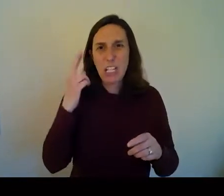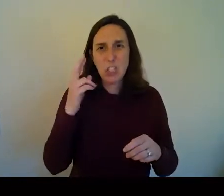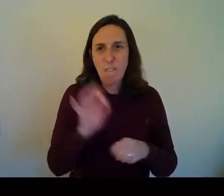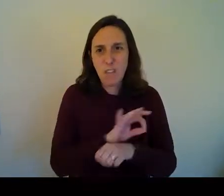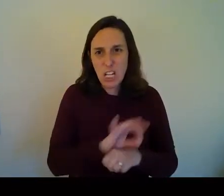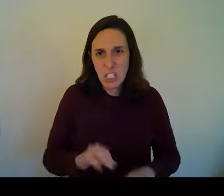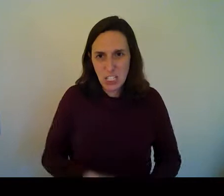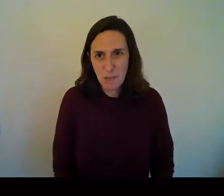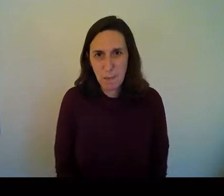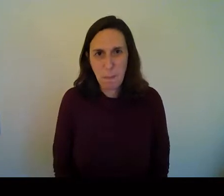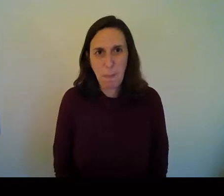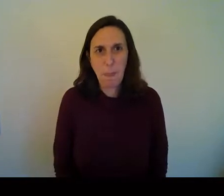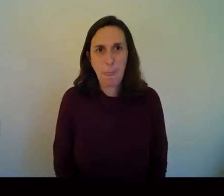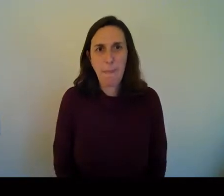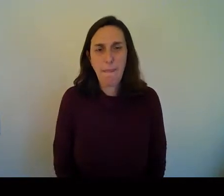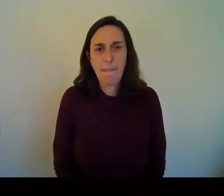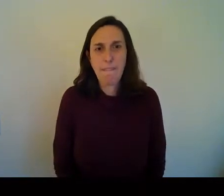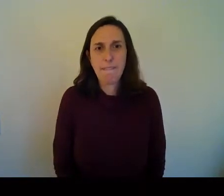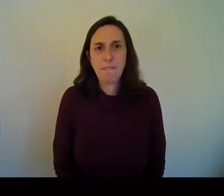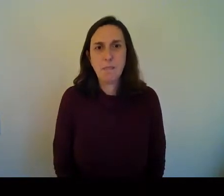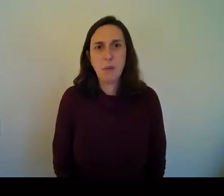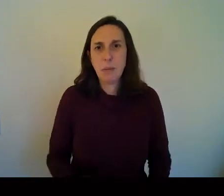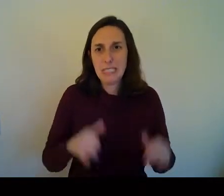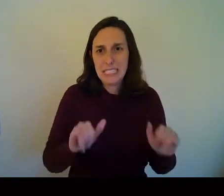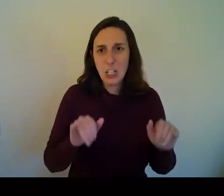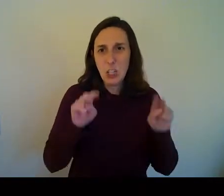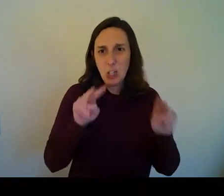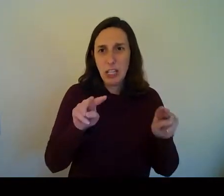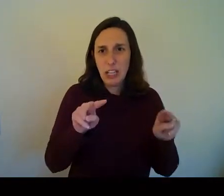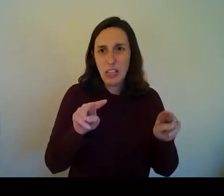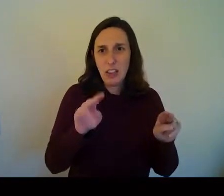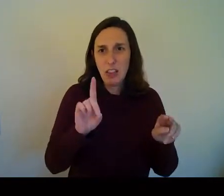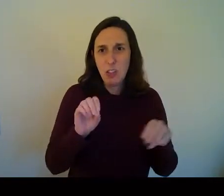But we can still look at the domain restrictions.